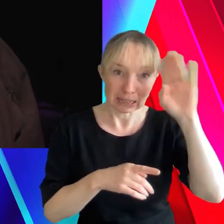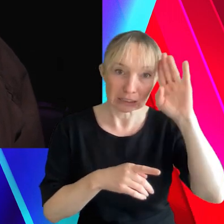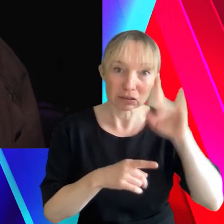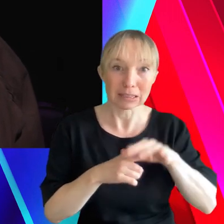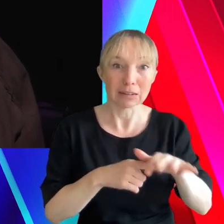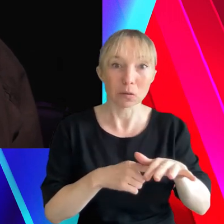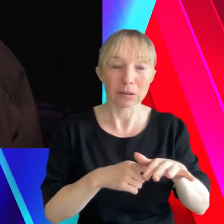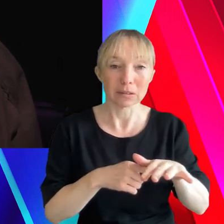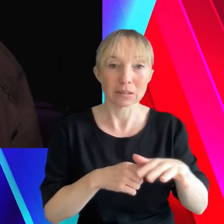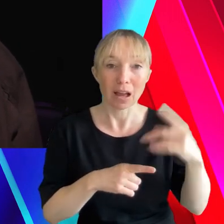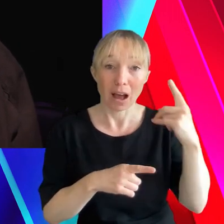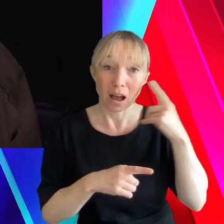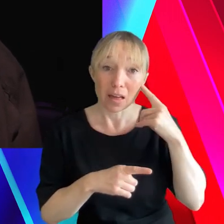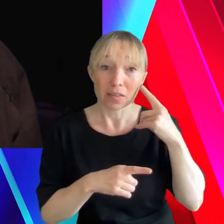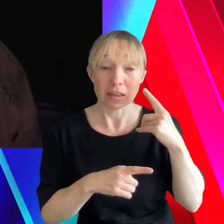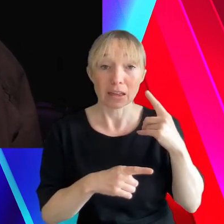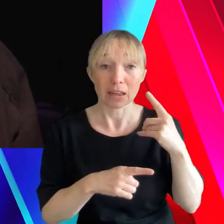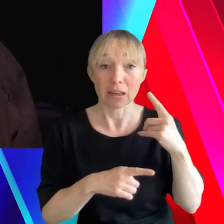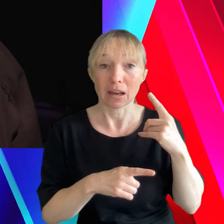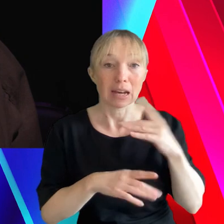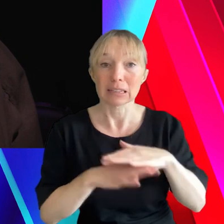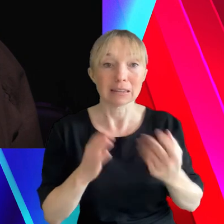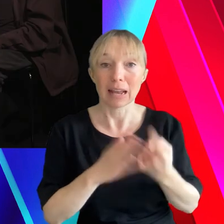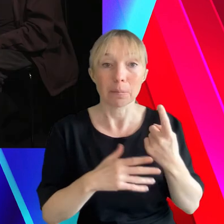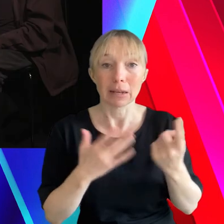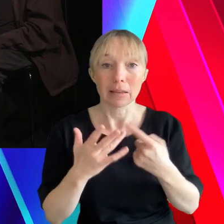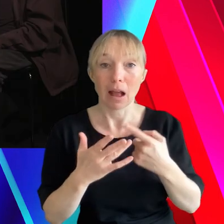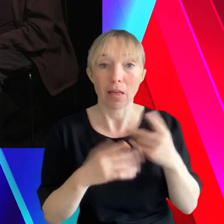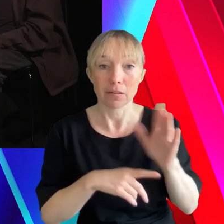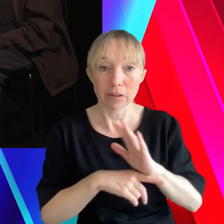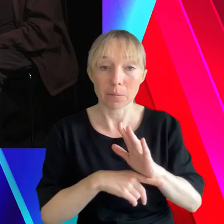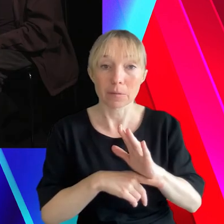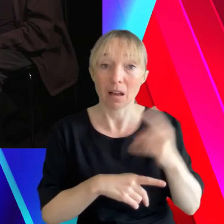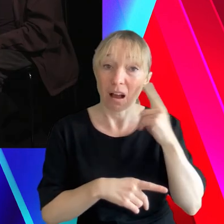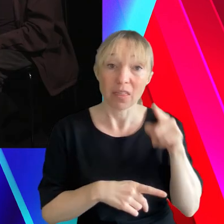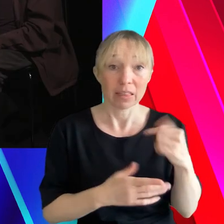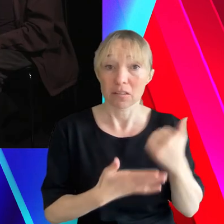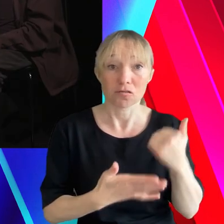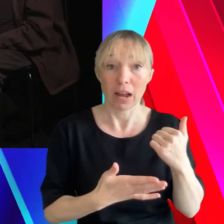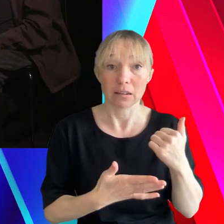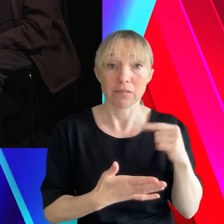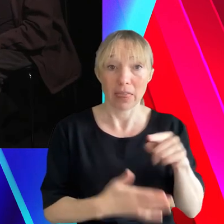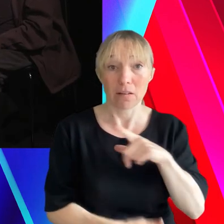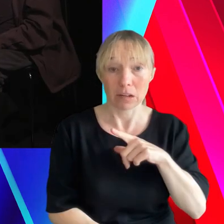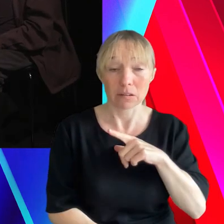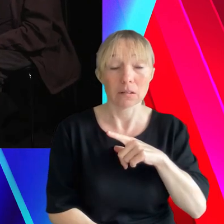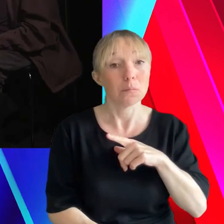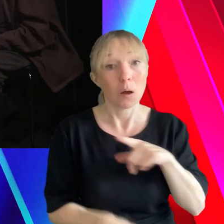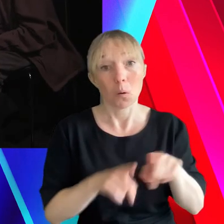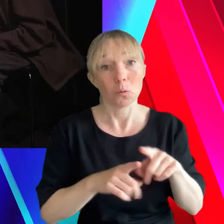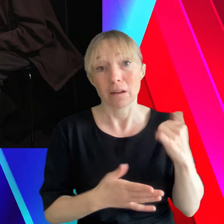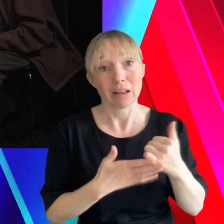that's something that I don't think really happens in any of your other films. So, yeah. You know, and I think it's great for that reason. It's also great for